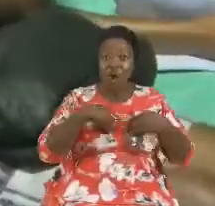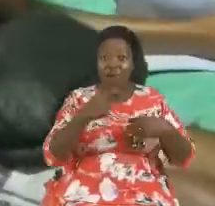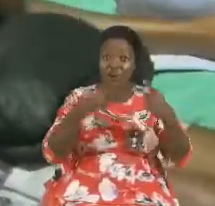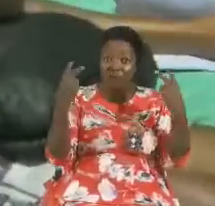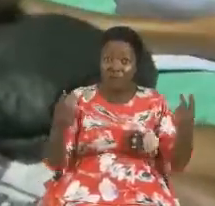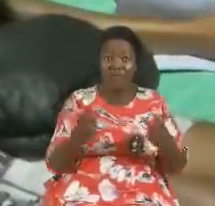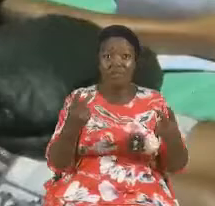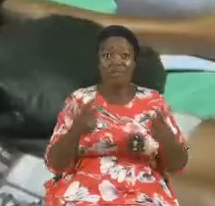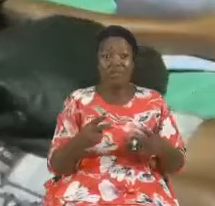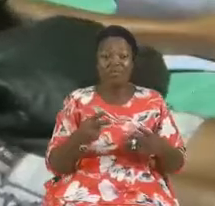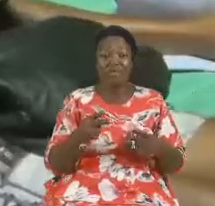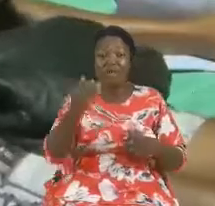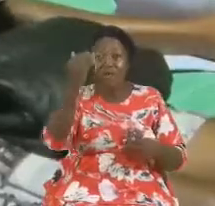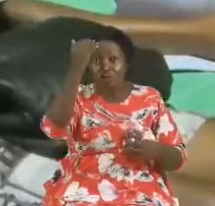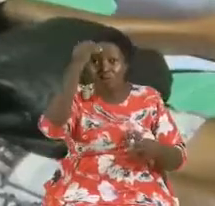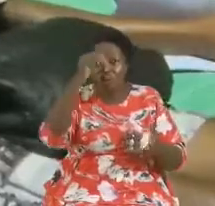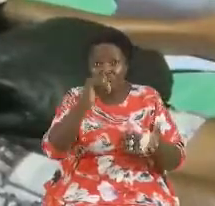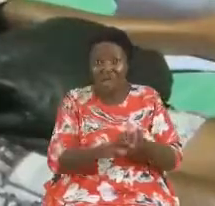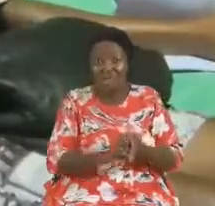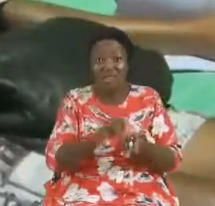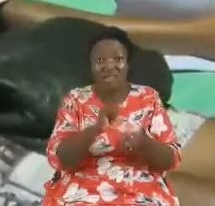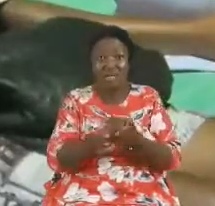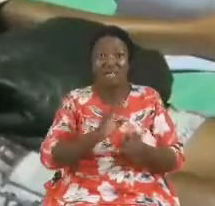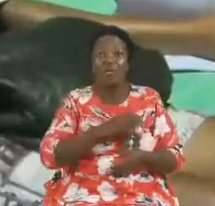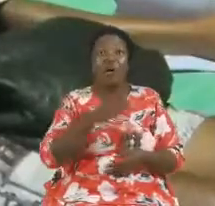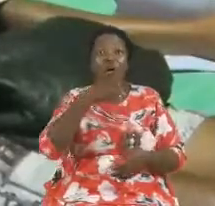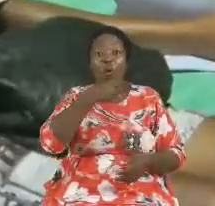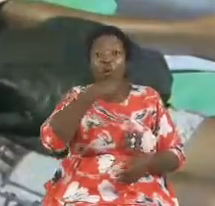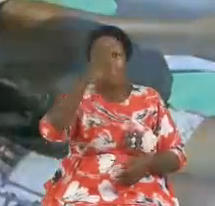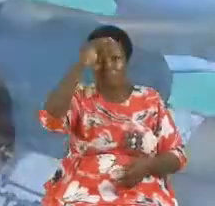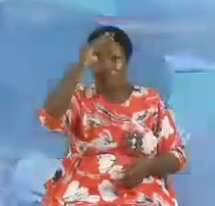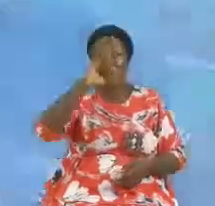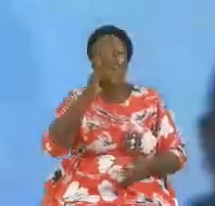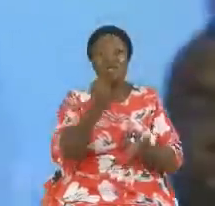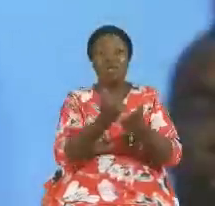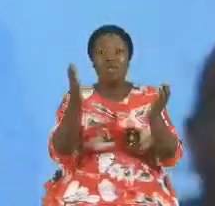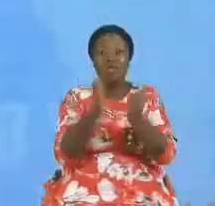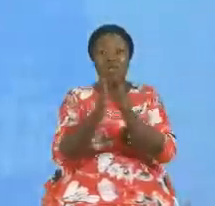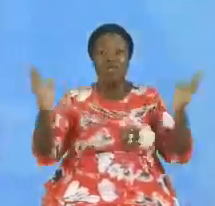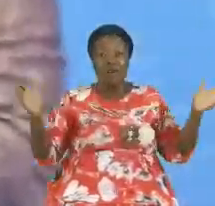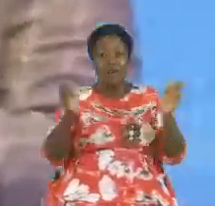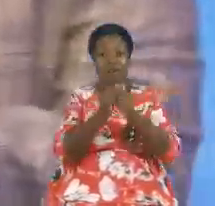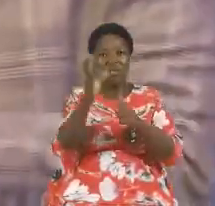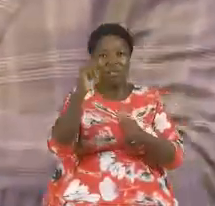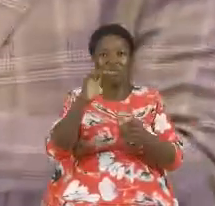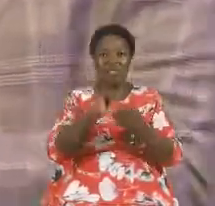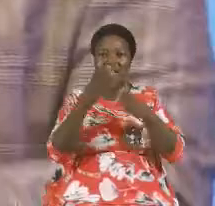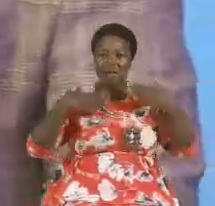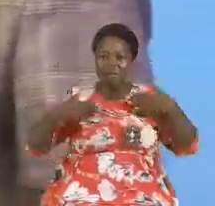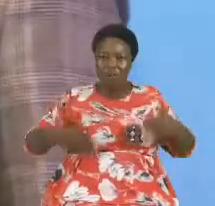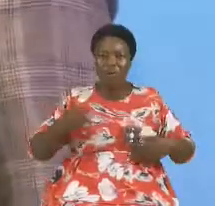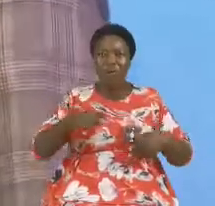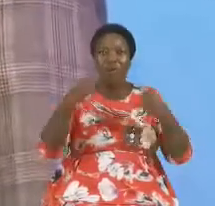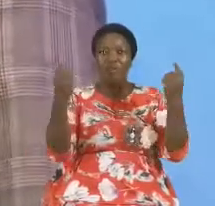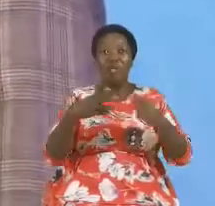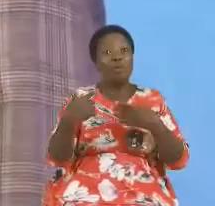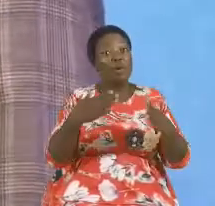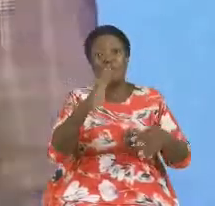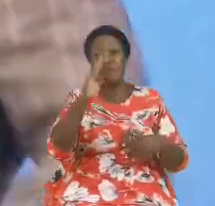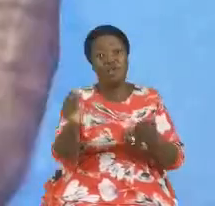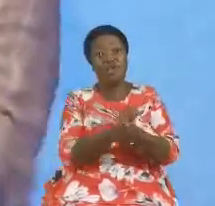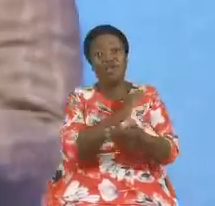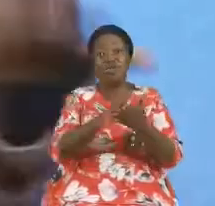the victory. Knowing this, you have to know that, that our old man is crucified with